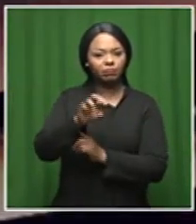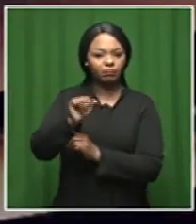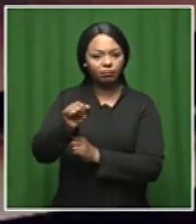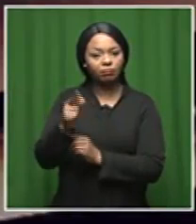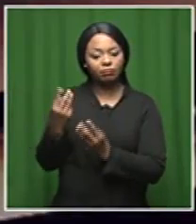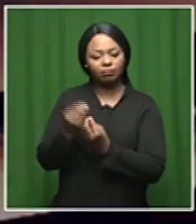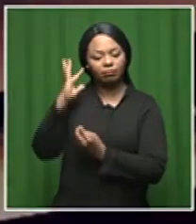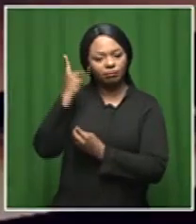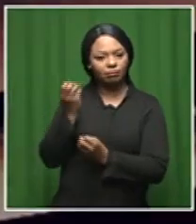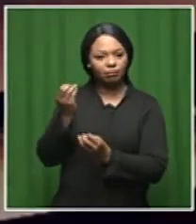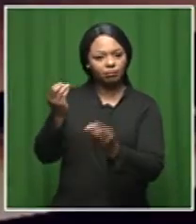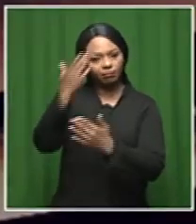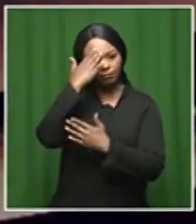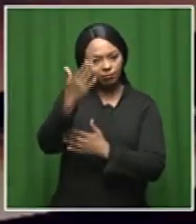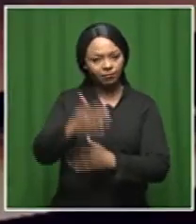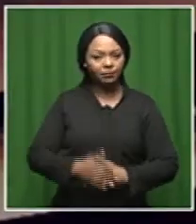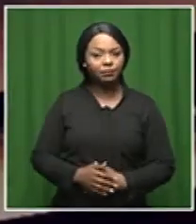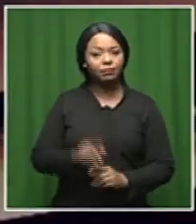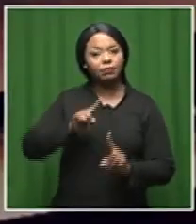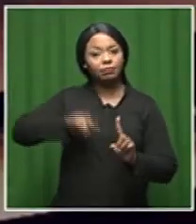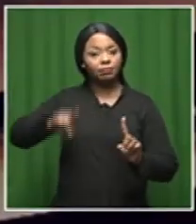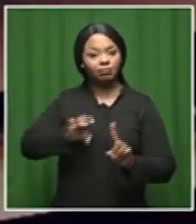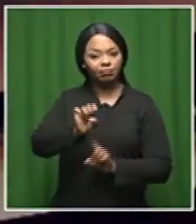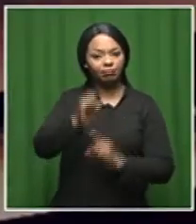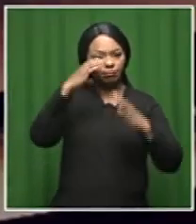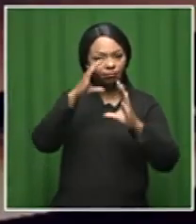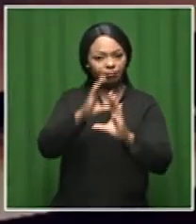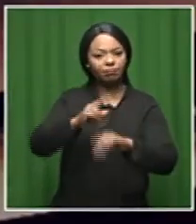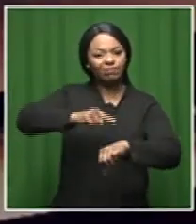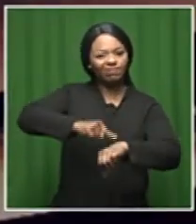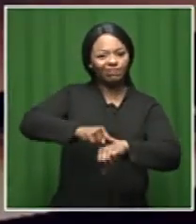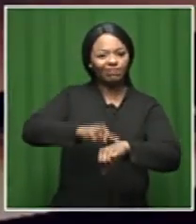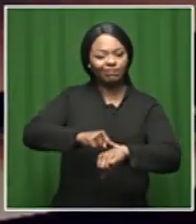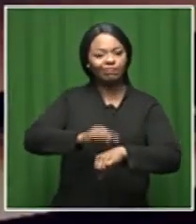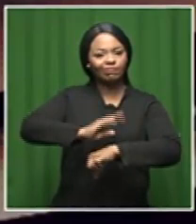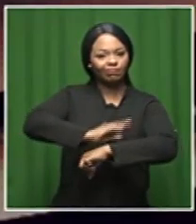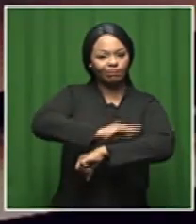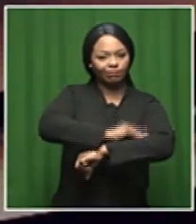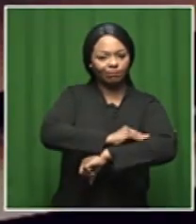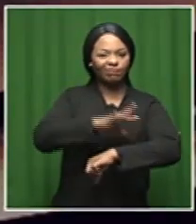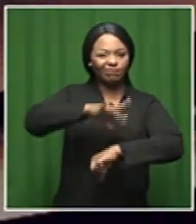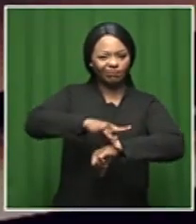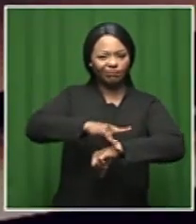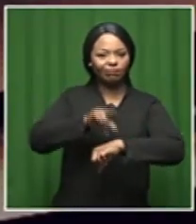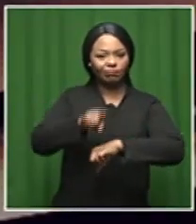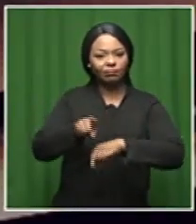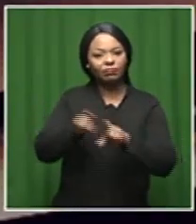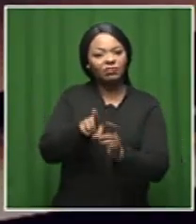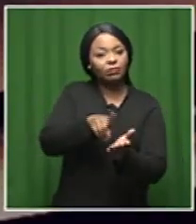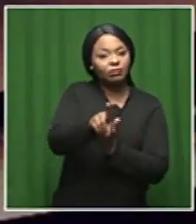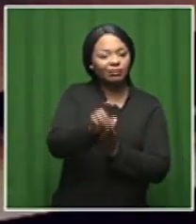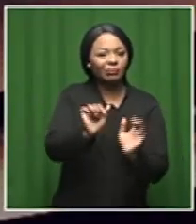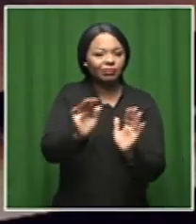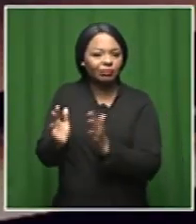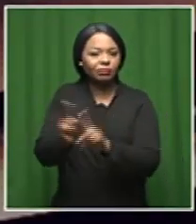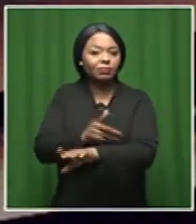us today is Trifosa Ntswelengwe. On Vital Signs, we'll focus on bone marrow and bone cancers. Now, bone marrow stem cell donations and